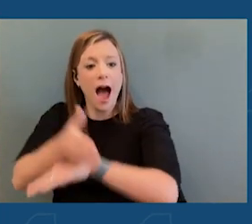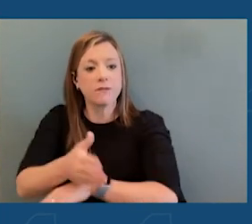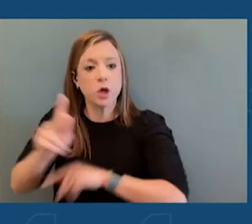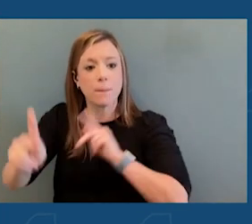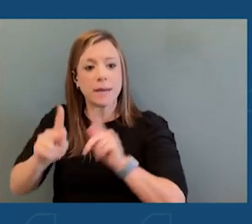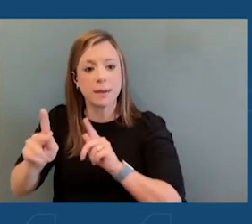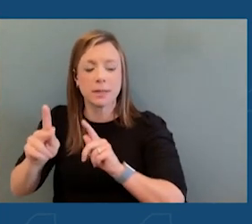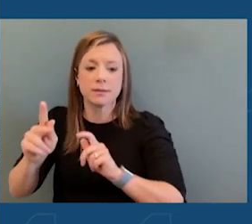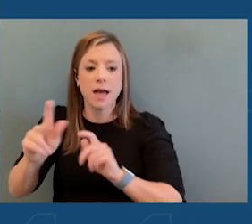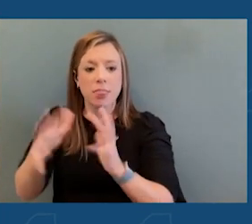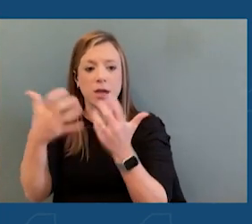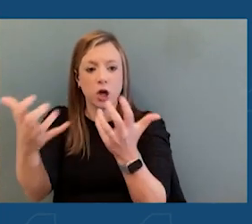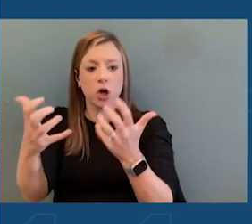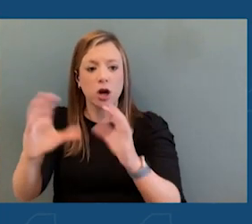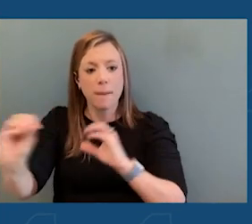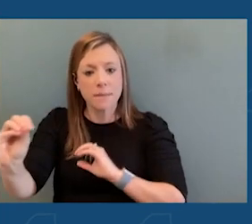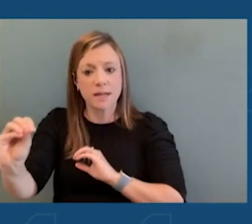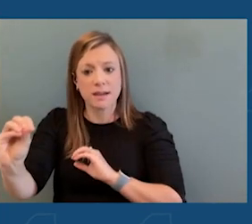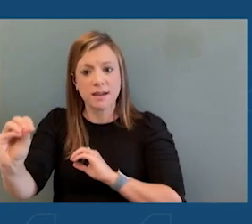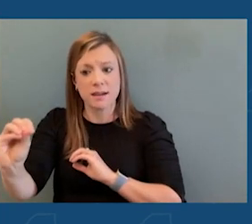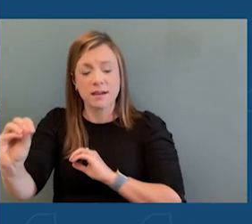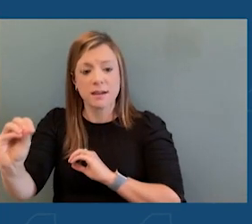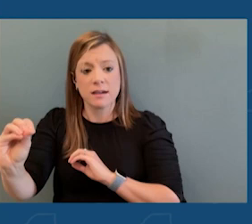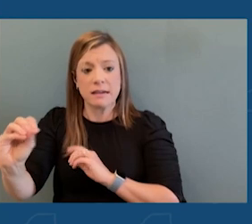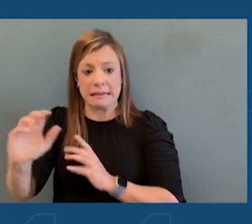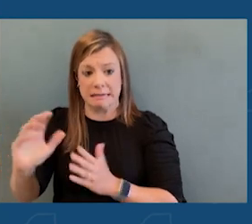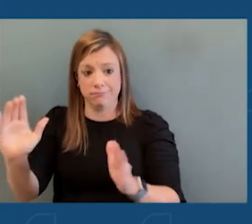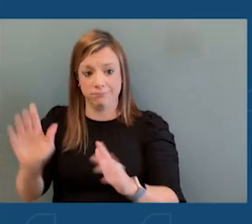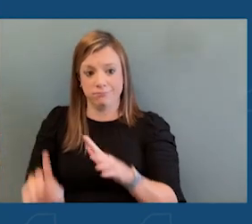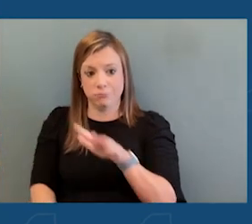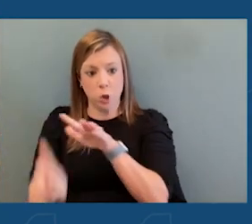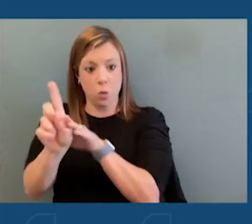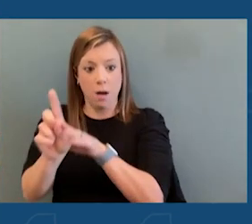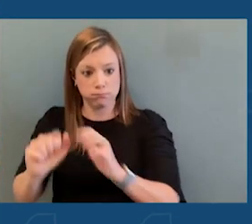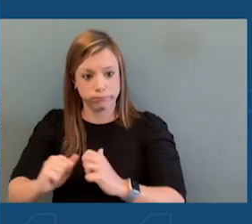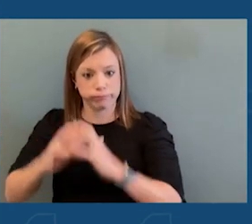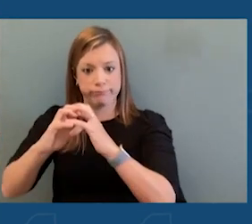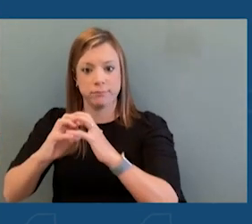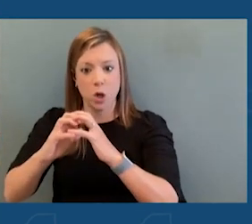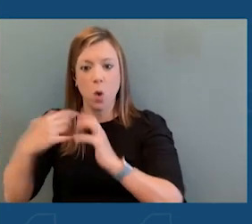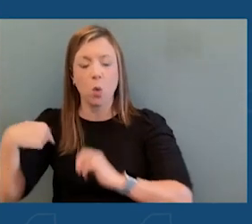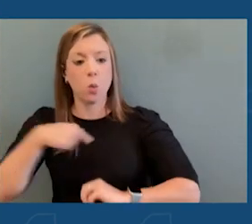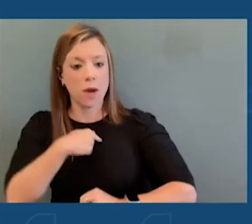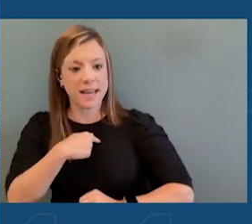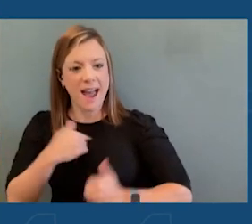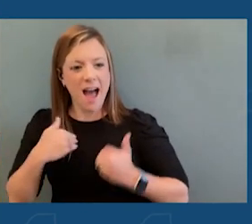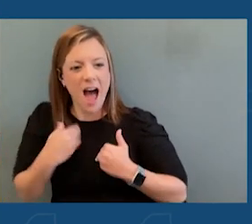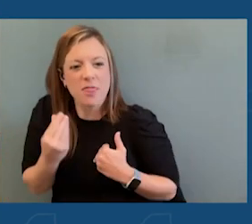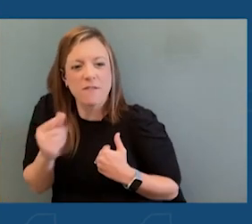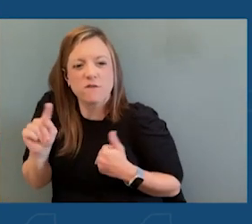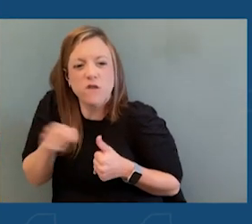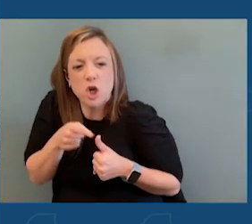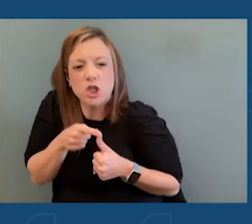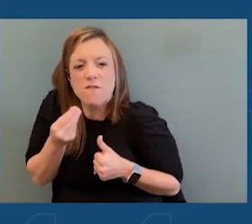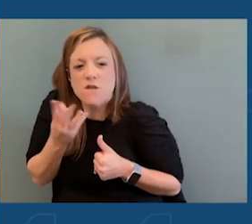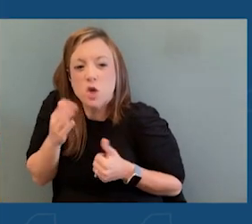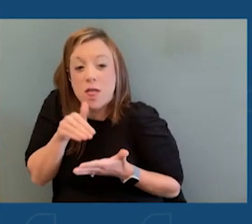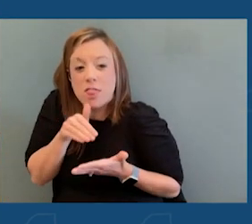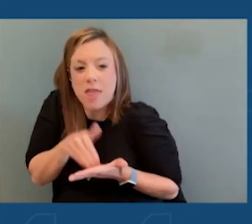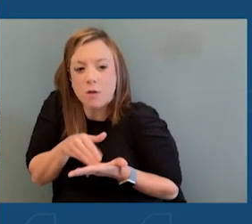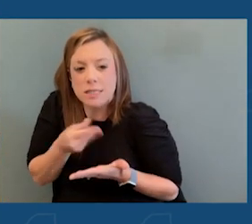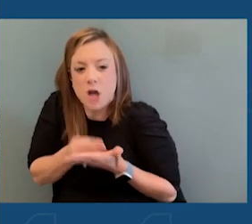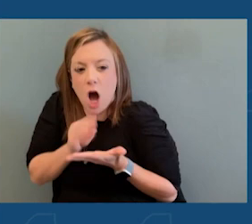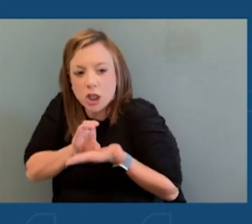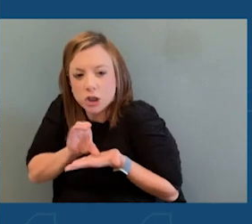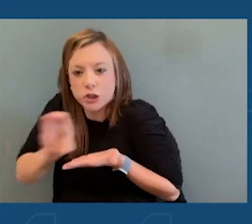I was the first one, and council member of that same staff, we put the first few $1,000s, and they started working in George